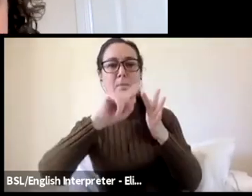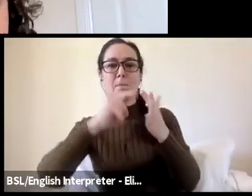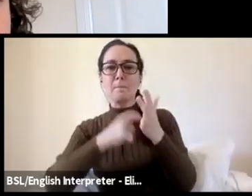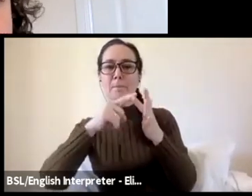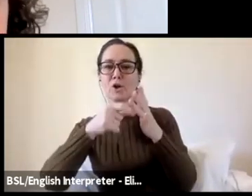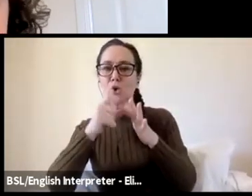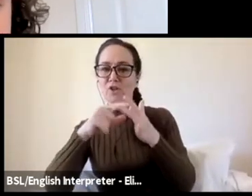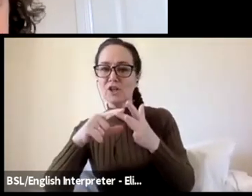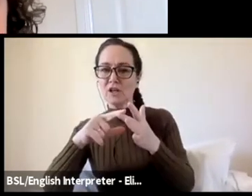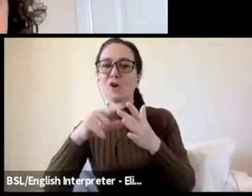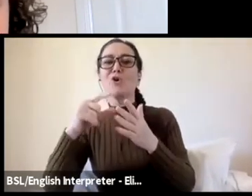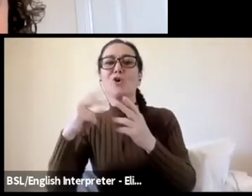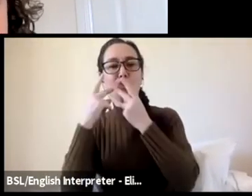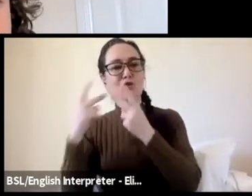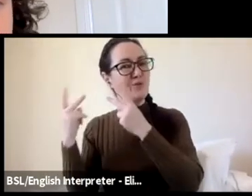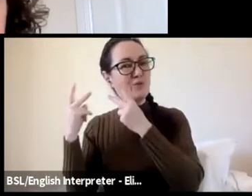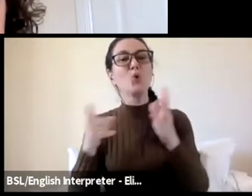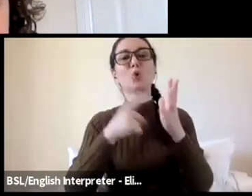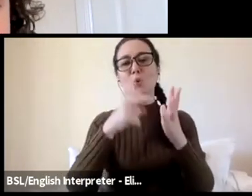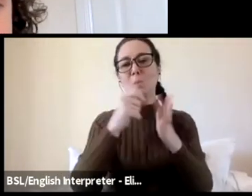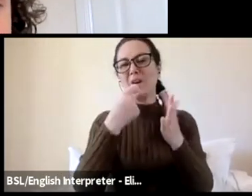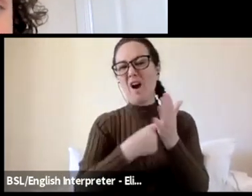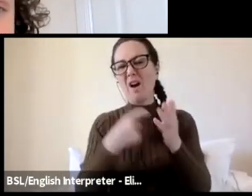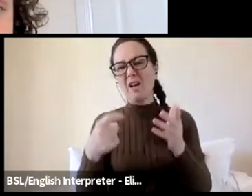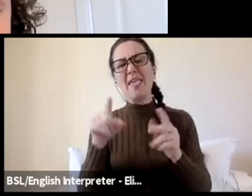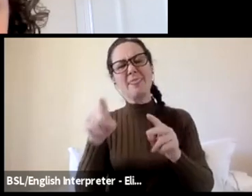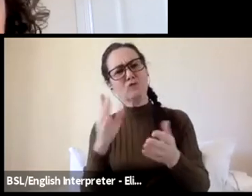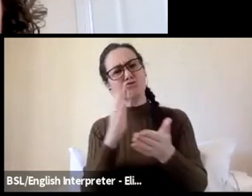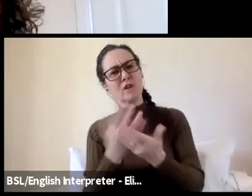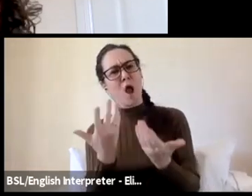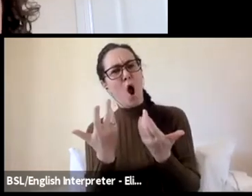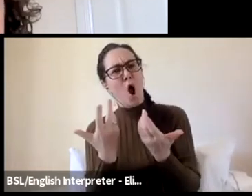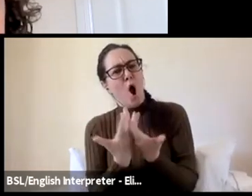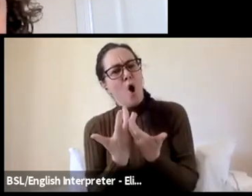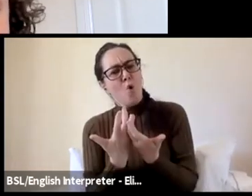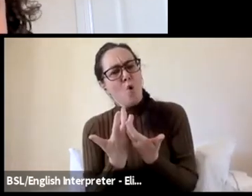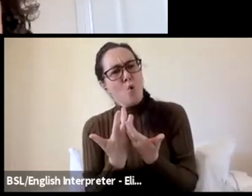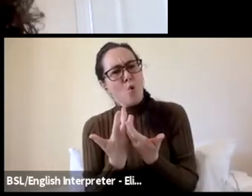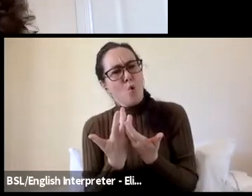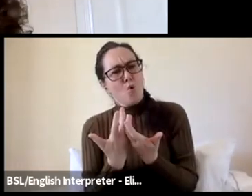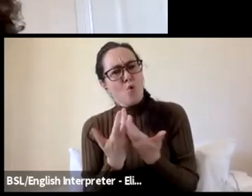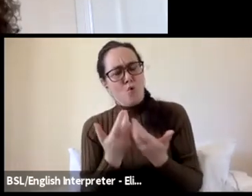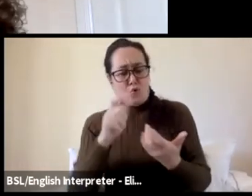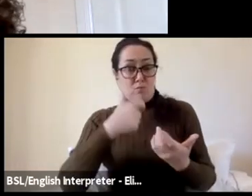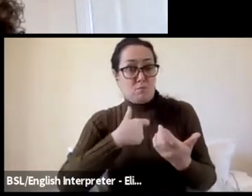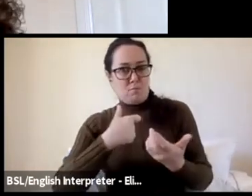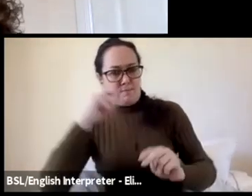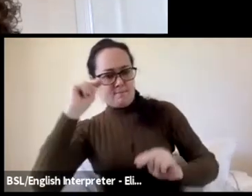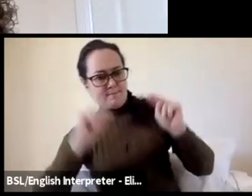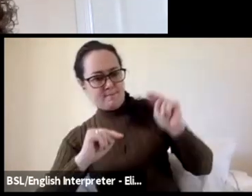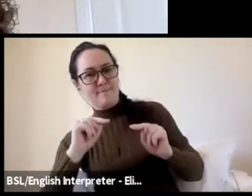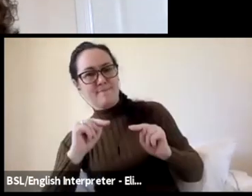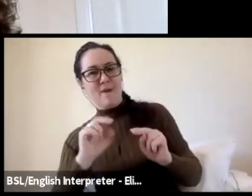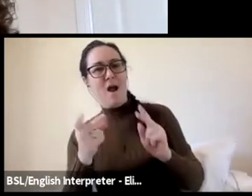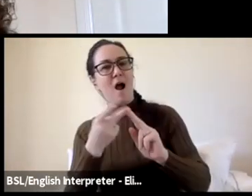morning. And that's really the process by which countries are judged on their human rights records by other countries. So there's just a